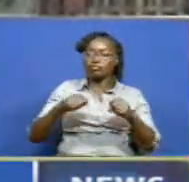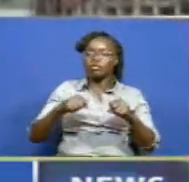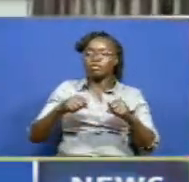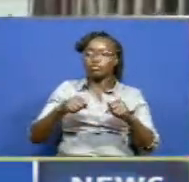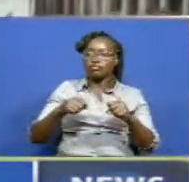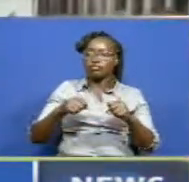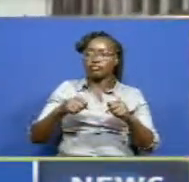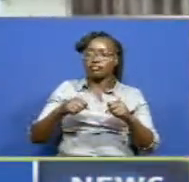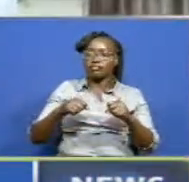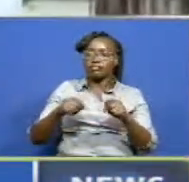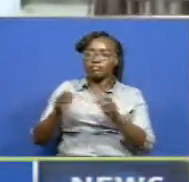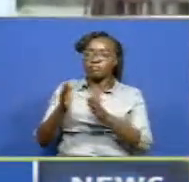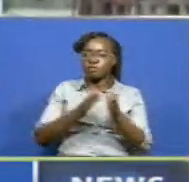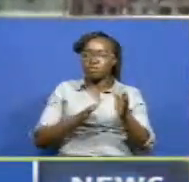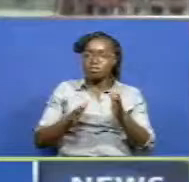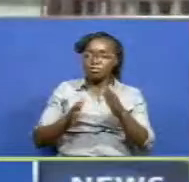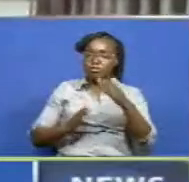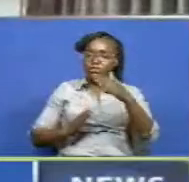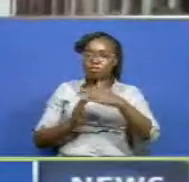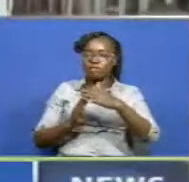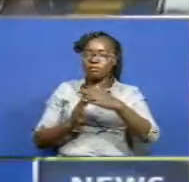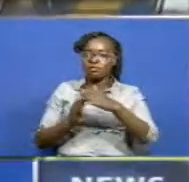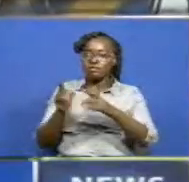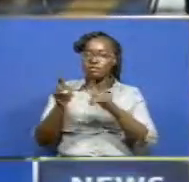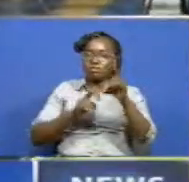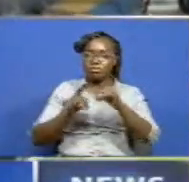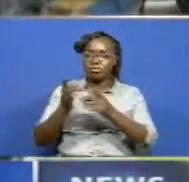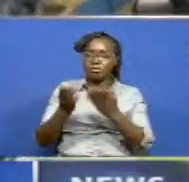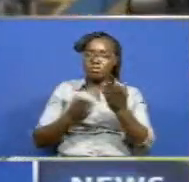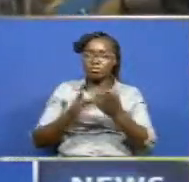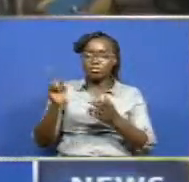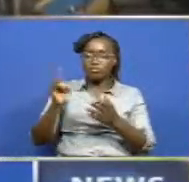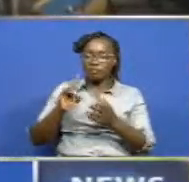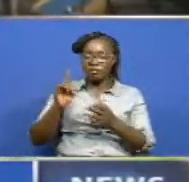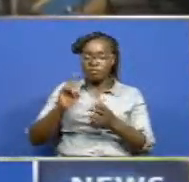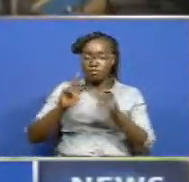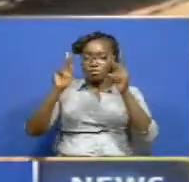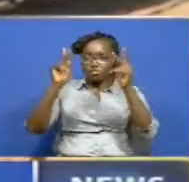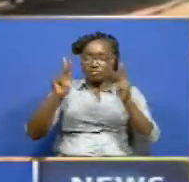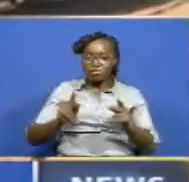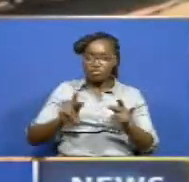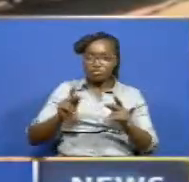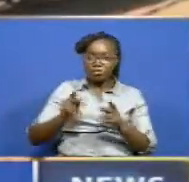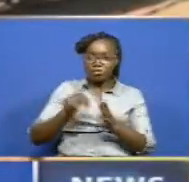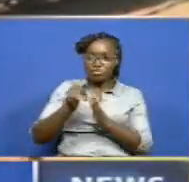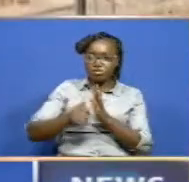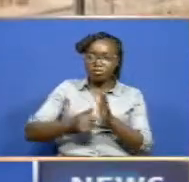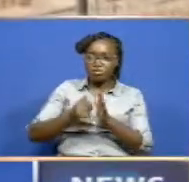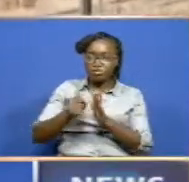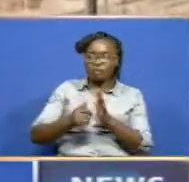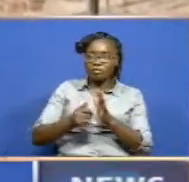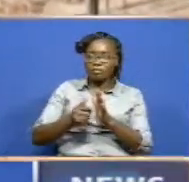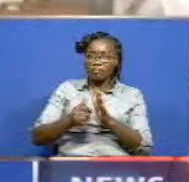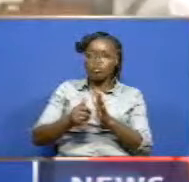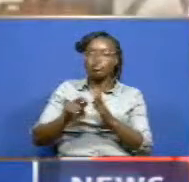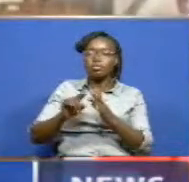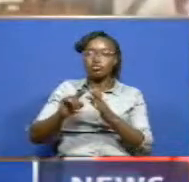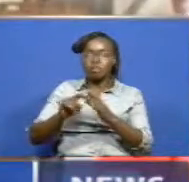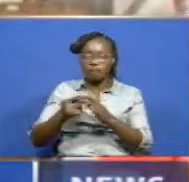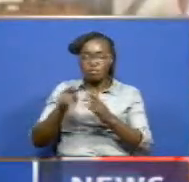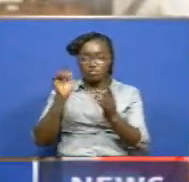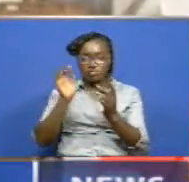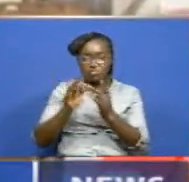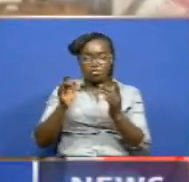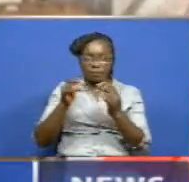Plans are also in top gear for resumption of passenger service on the Nairobi-Kisumu railway line in June this year, with test runs scheduled for next month. Kisumu